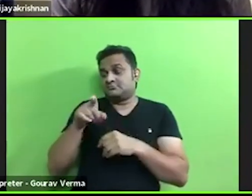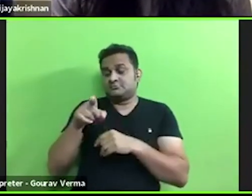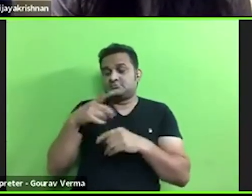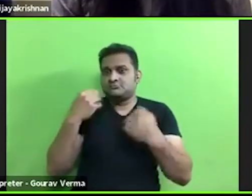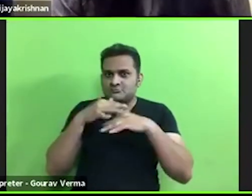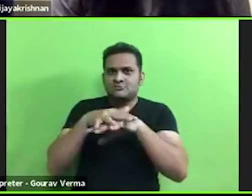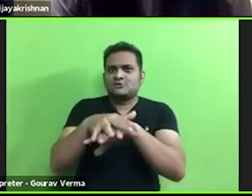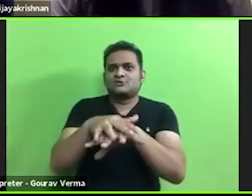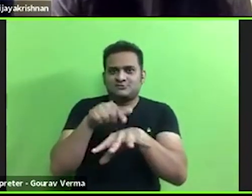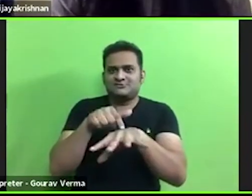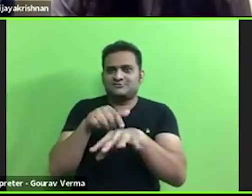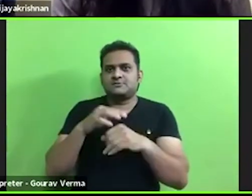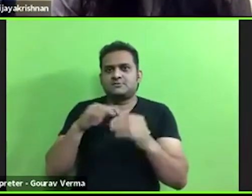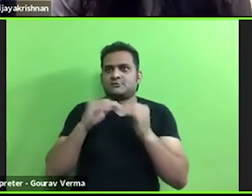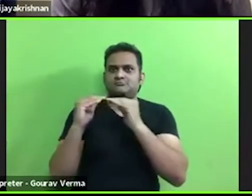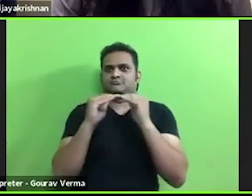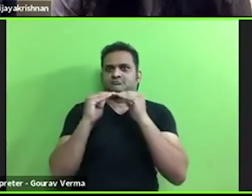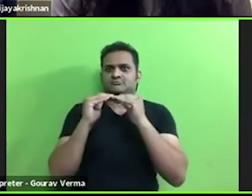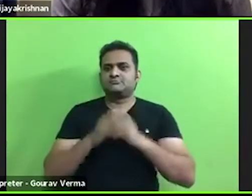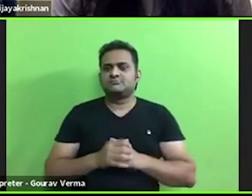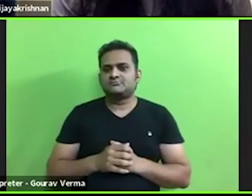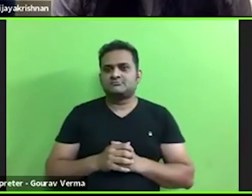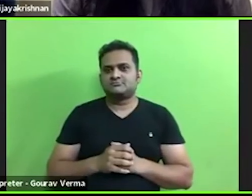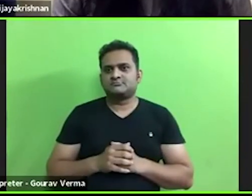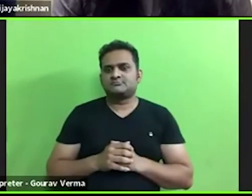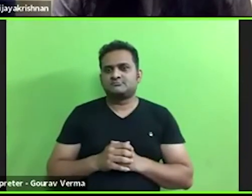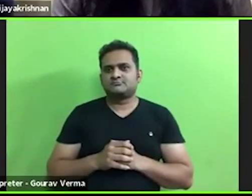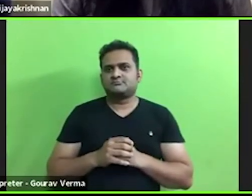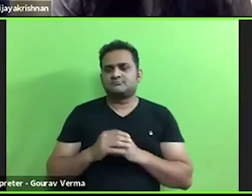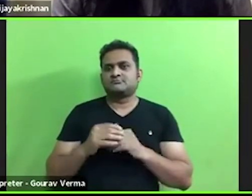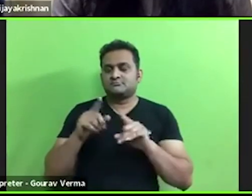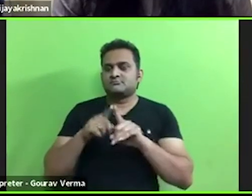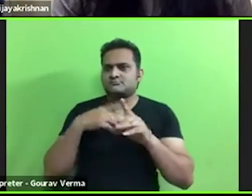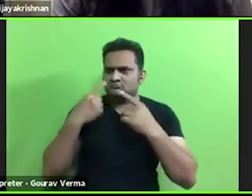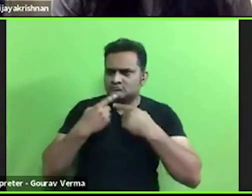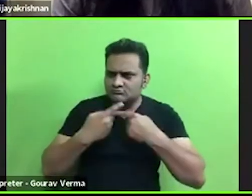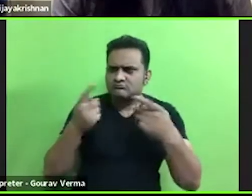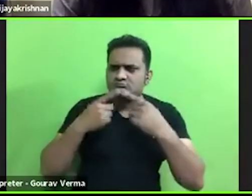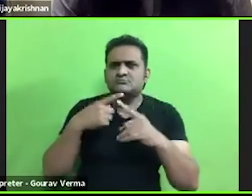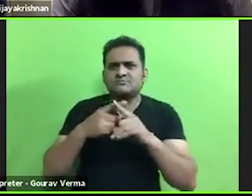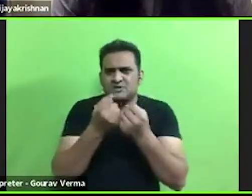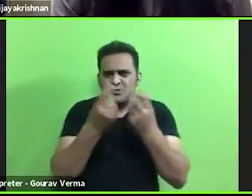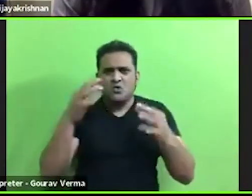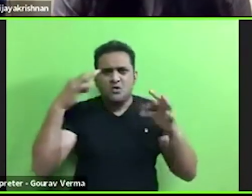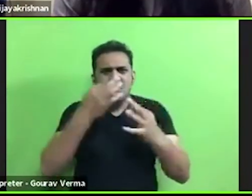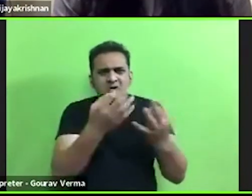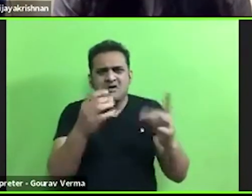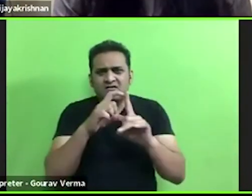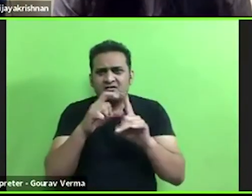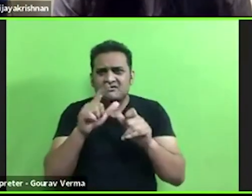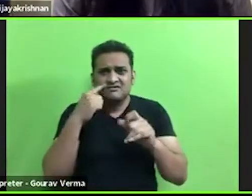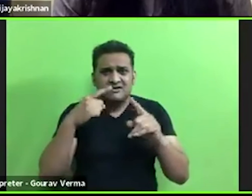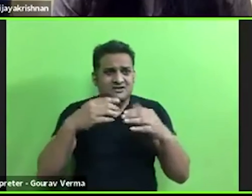inclusion and and equity. We need to populate and we need to commission more Dalit artists in various